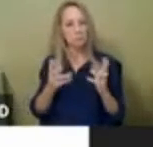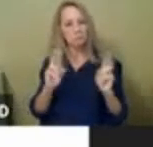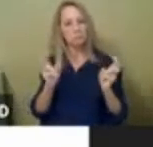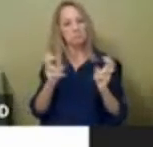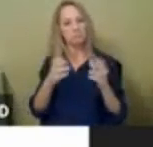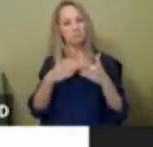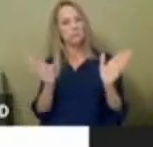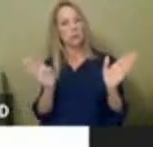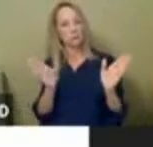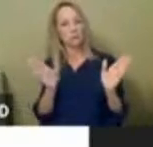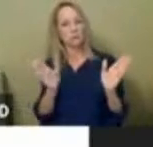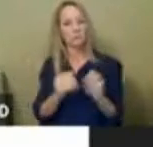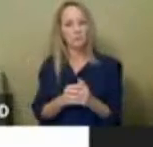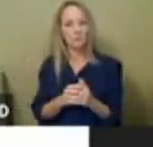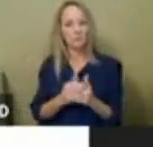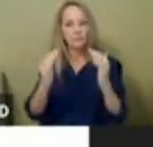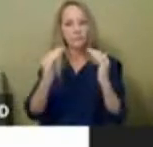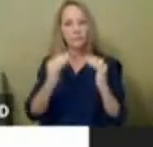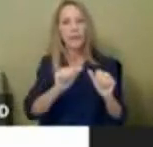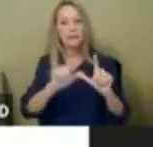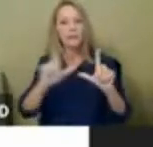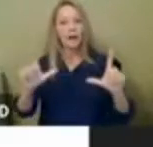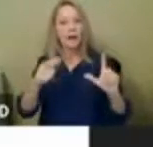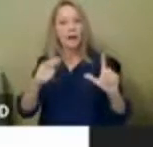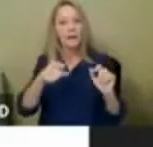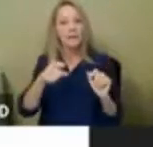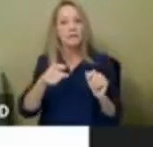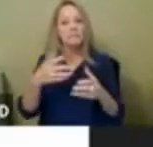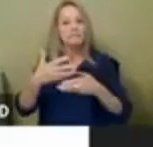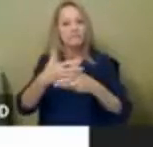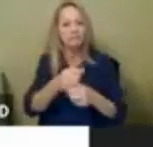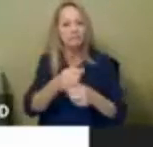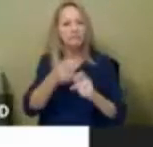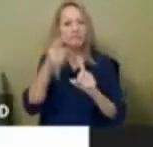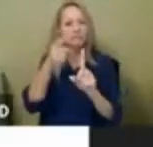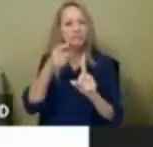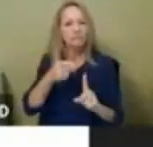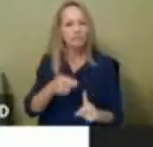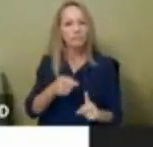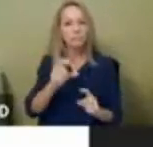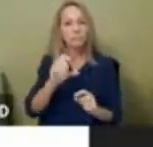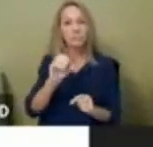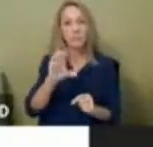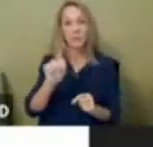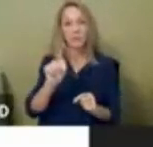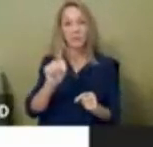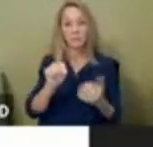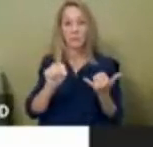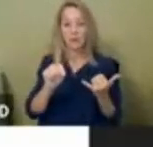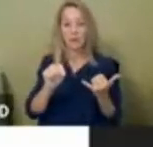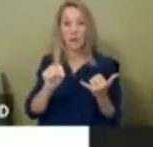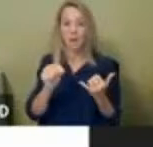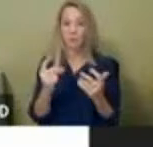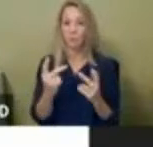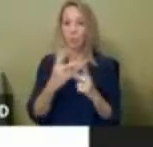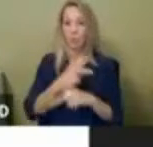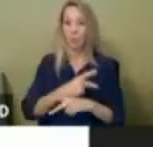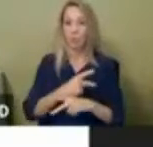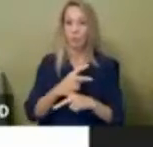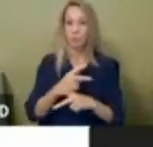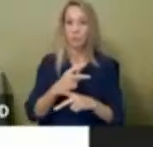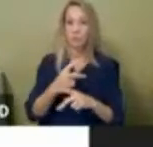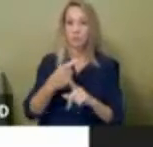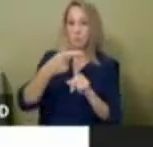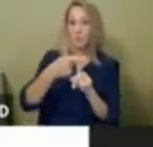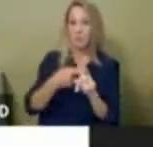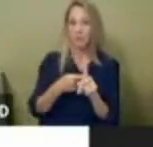And so then to wrap up, just our key data points. So October is already the worst month of the pandemic, and